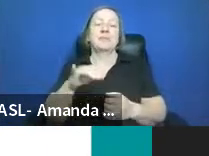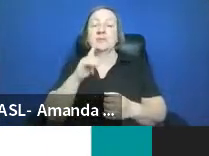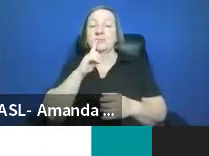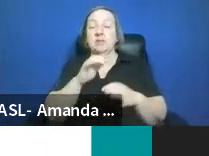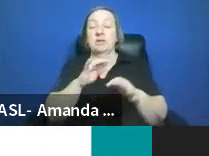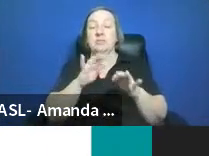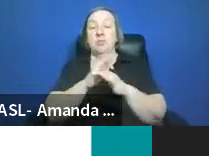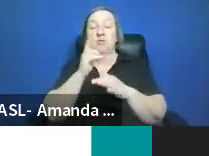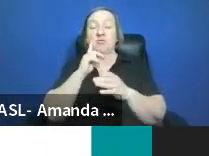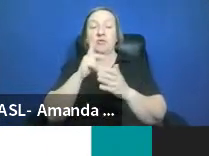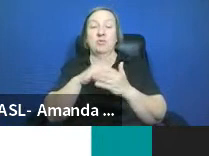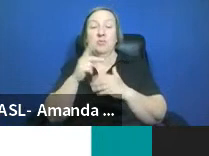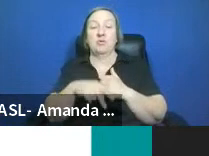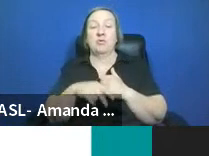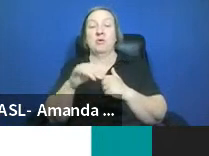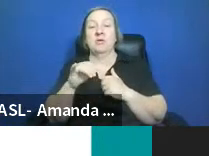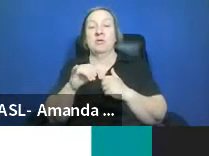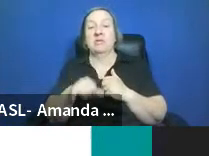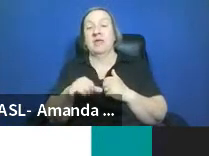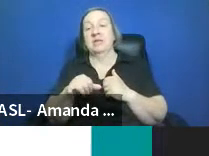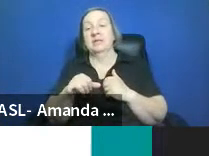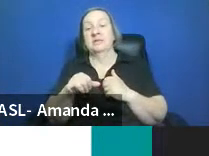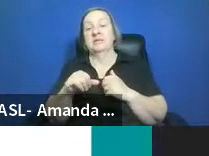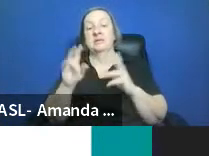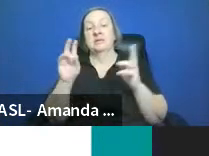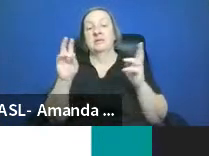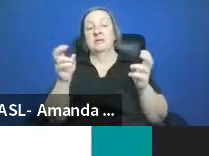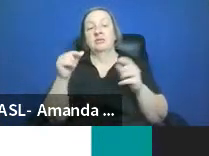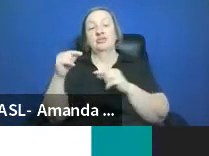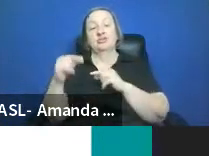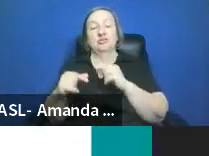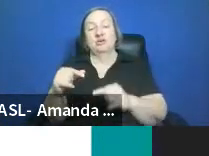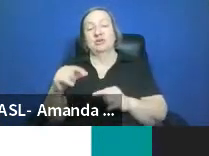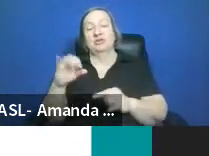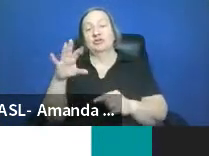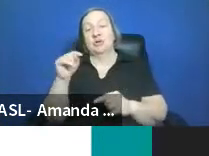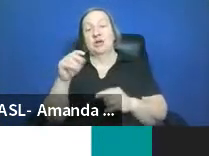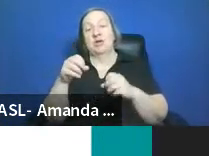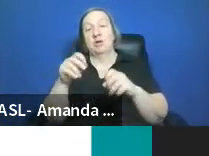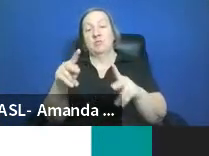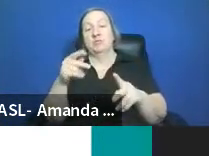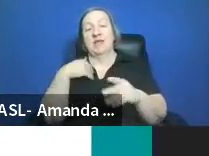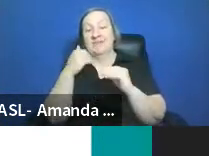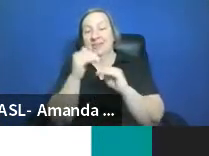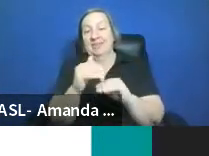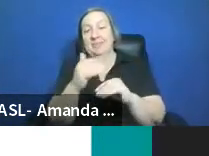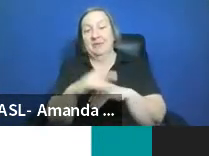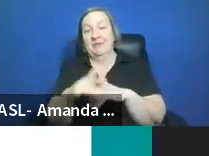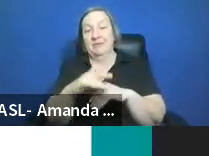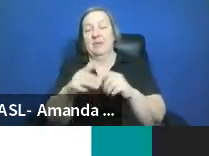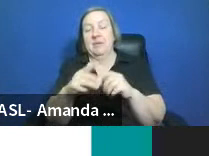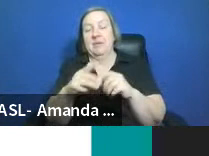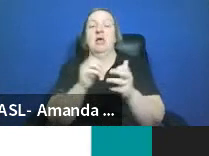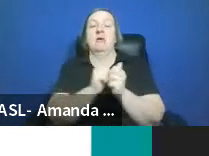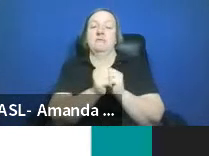program. These are the once in a generation grant opportunities that have a limited availability and a lot of